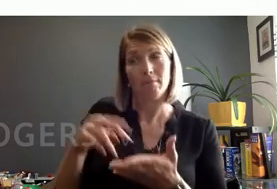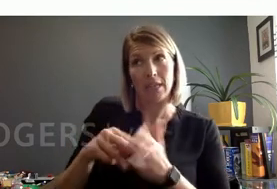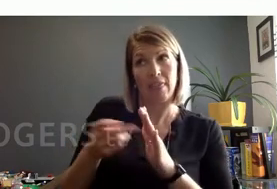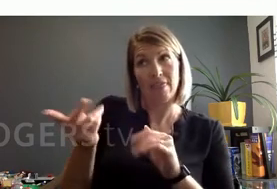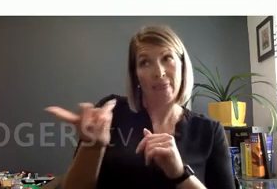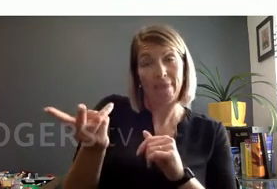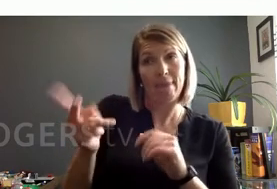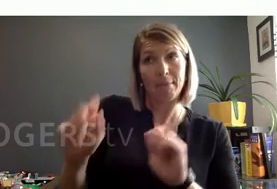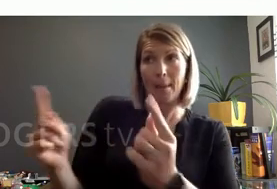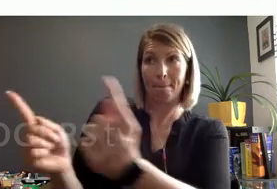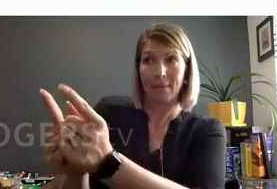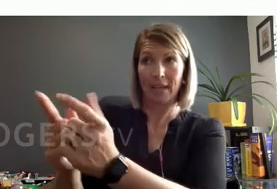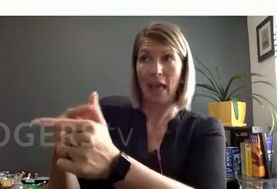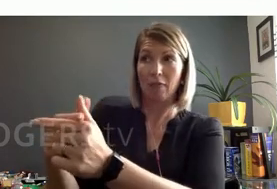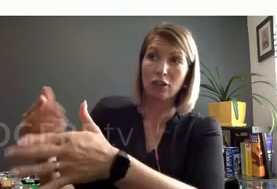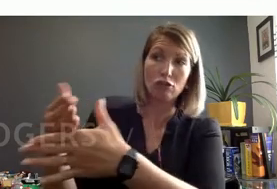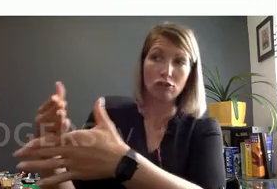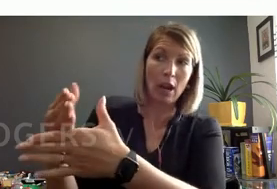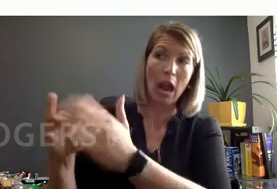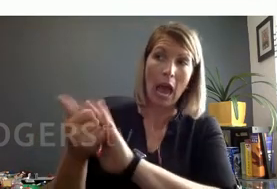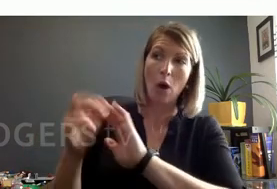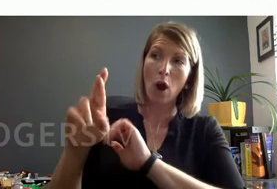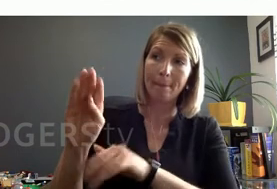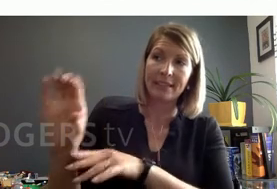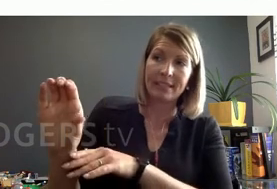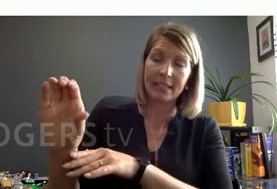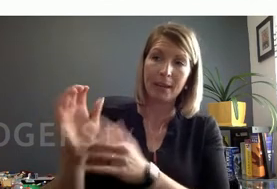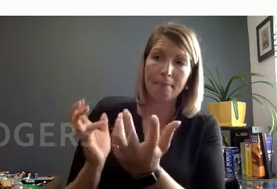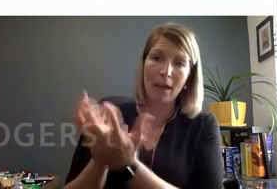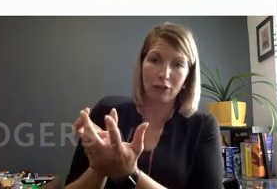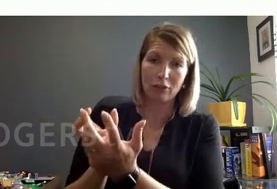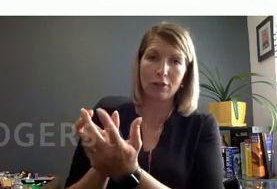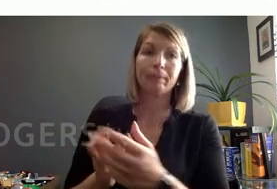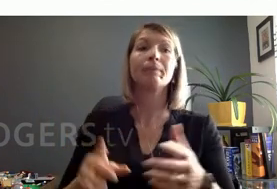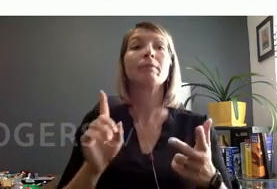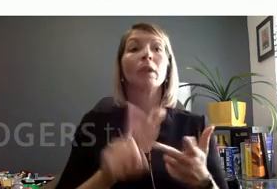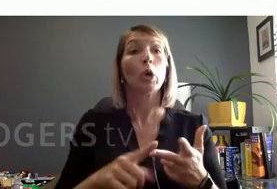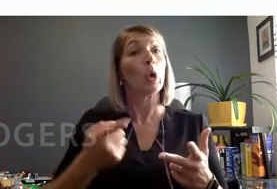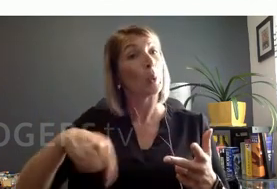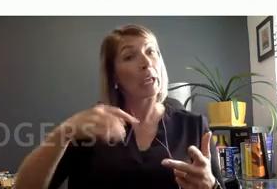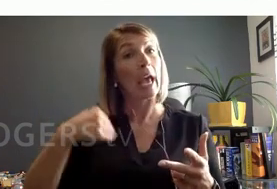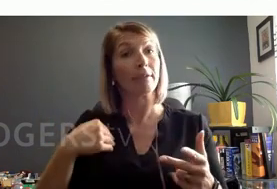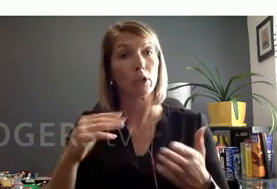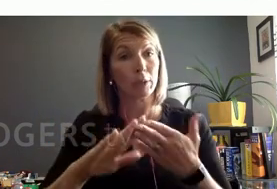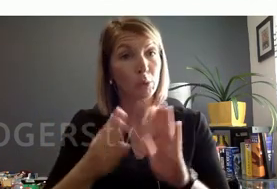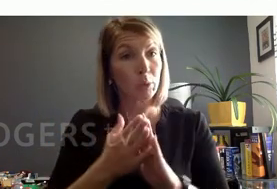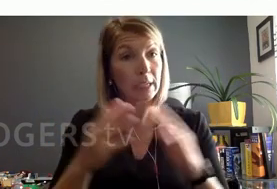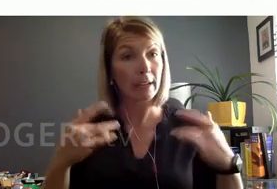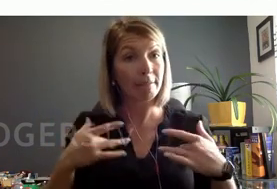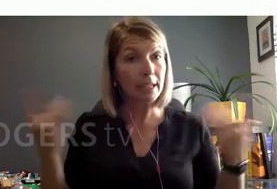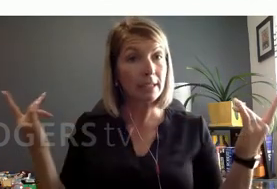community. So how we represent, where do we go? Advice events, community events, everything from